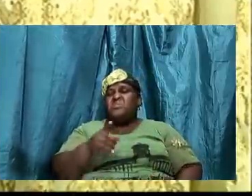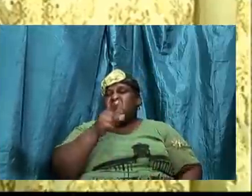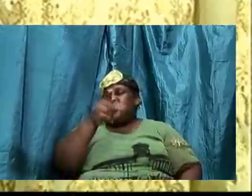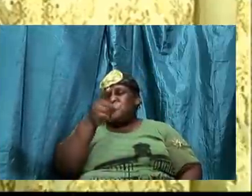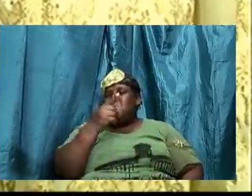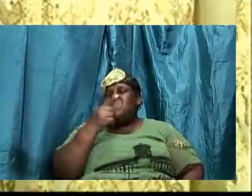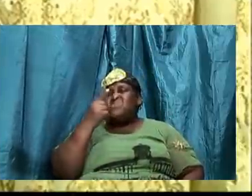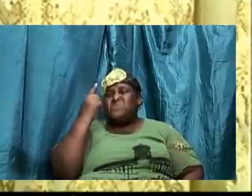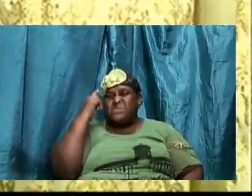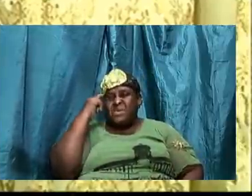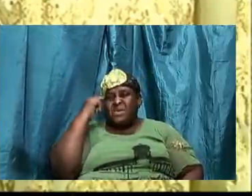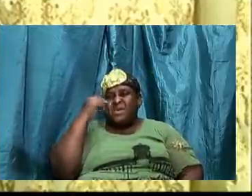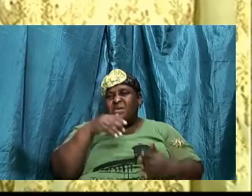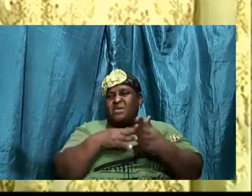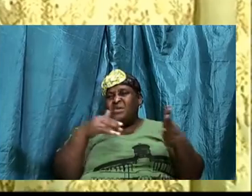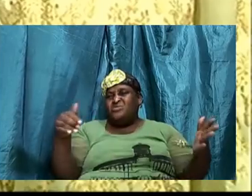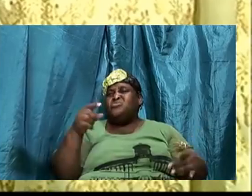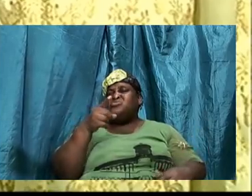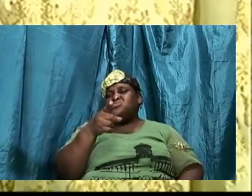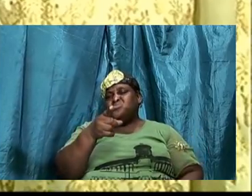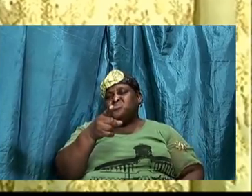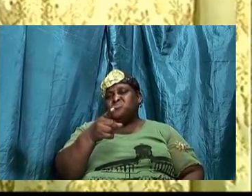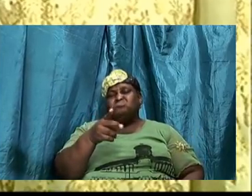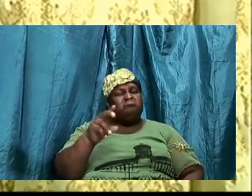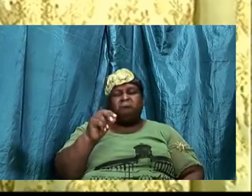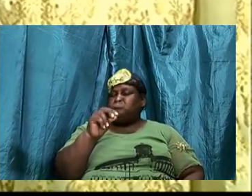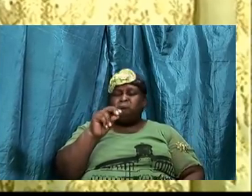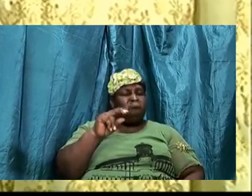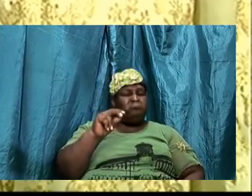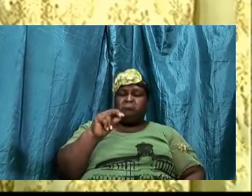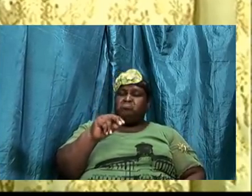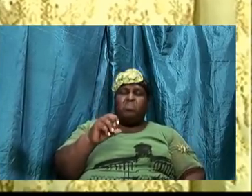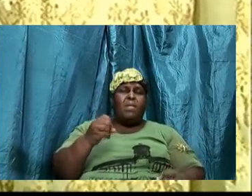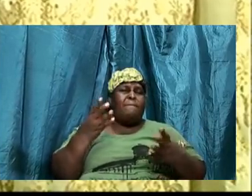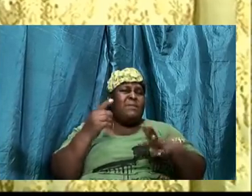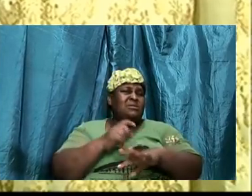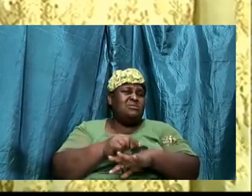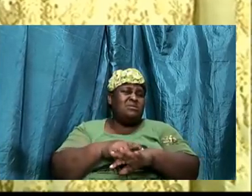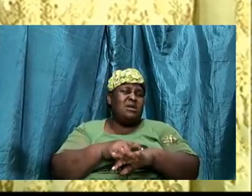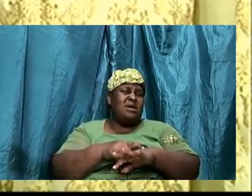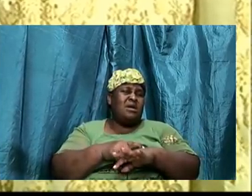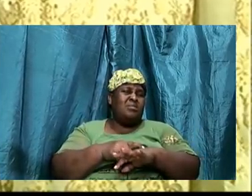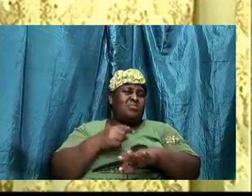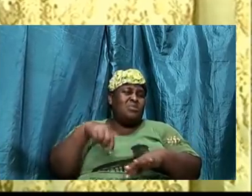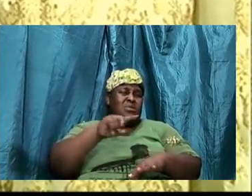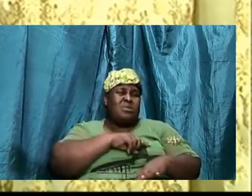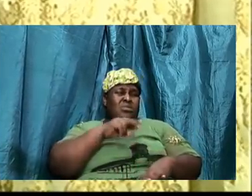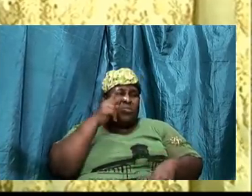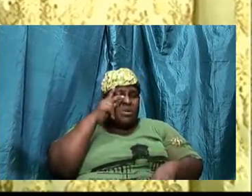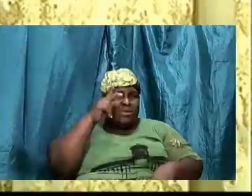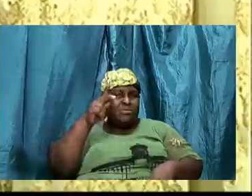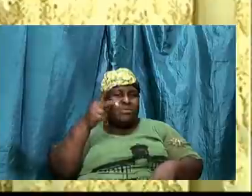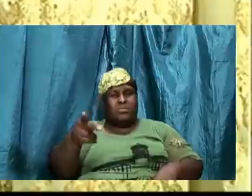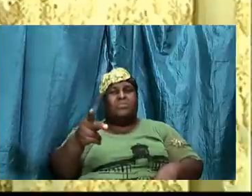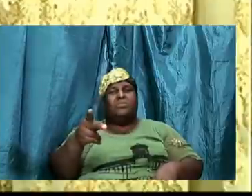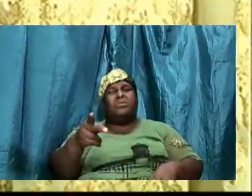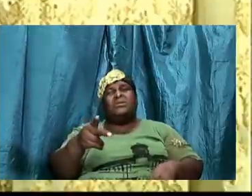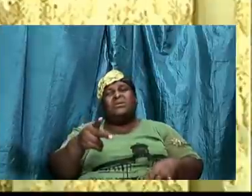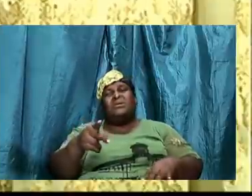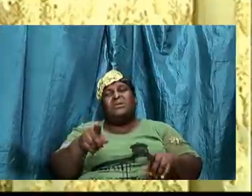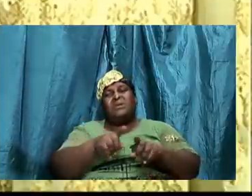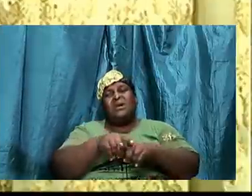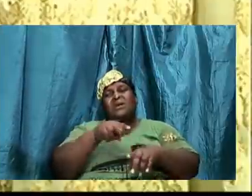times as Christians, we look at things at the physical, And when we pray